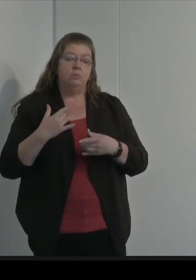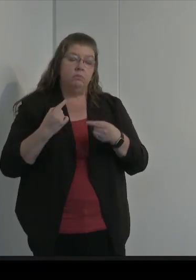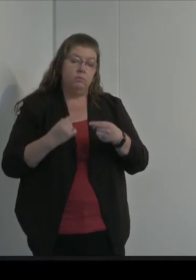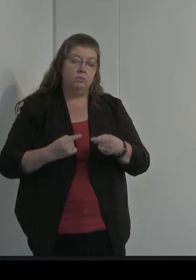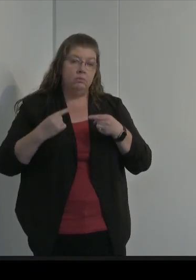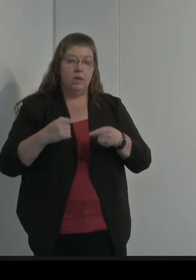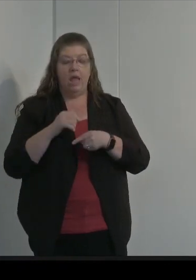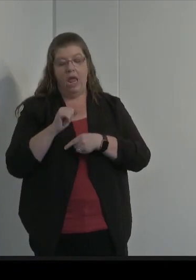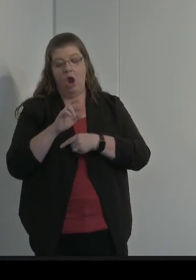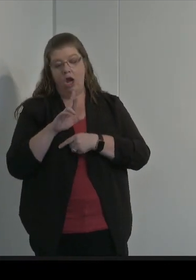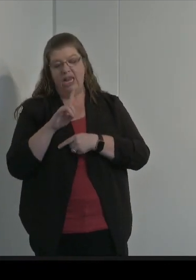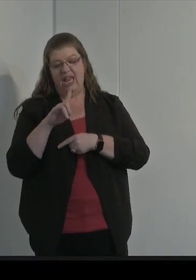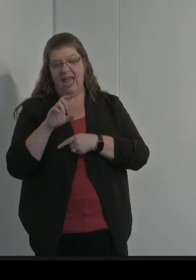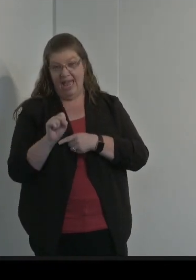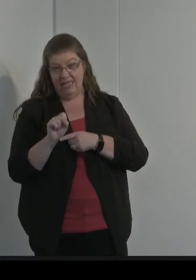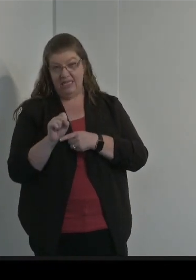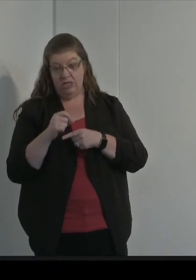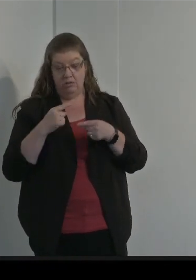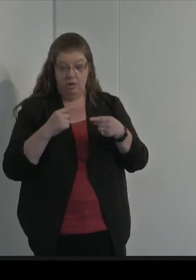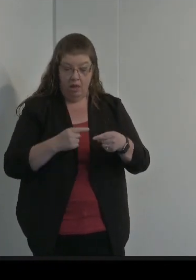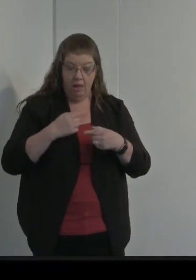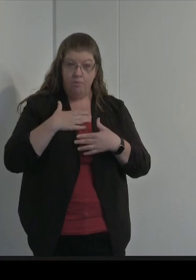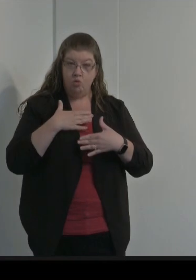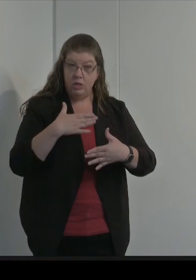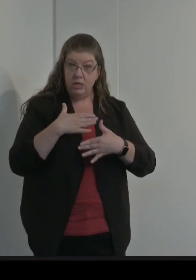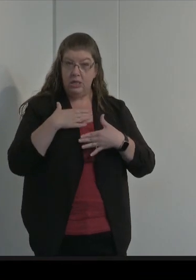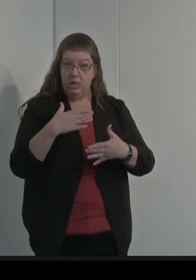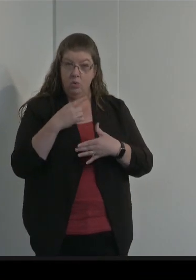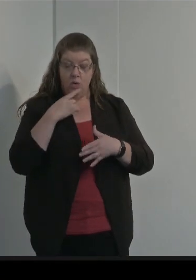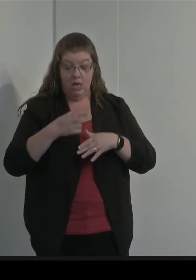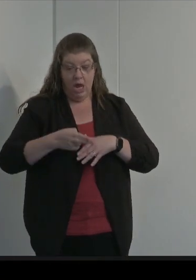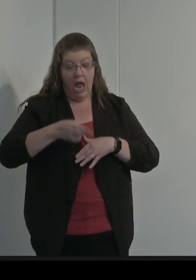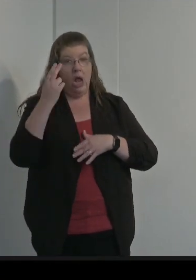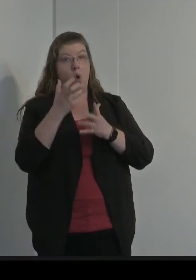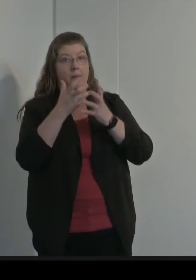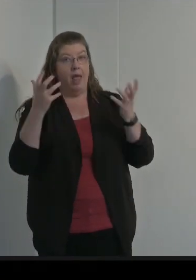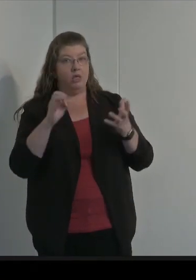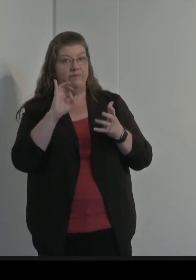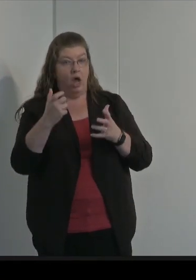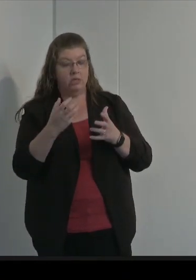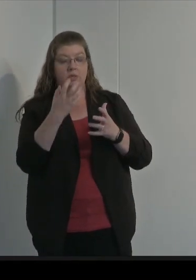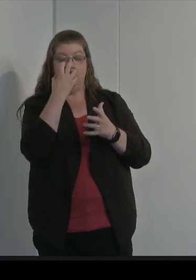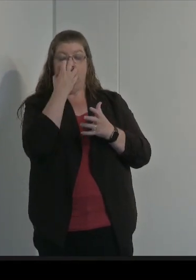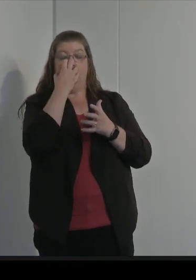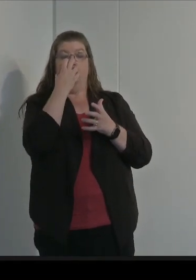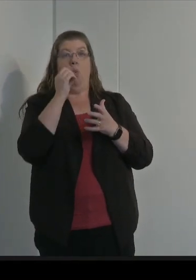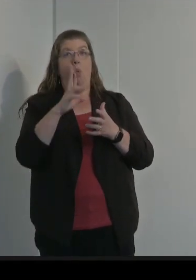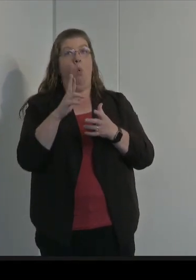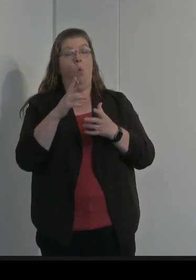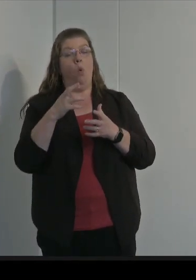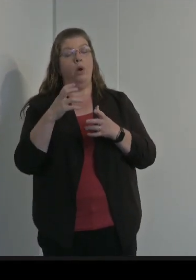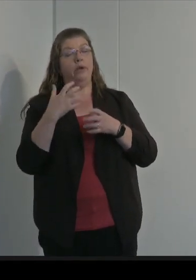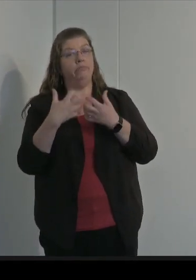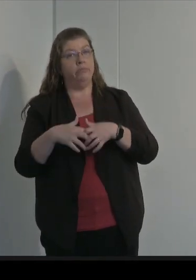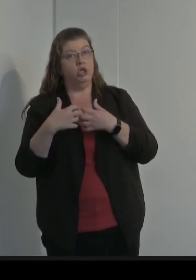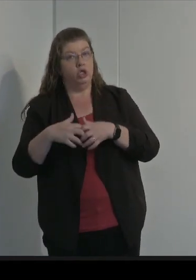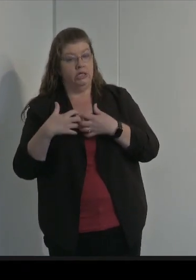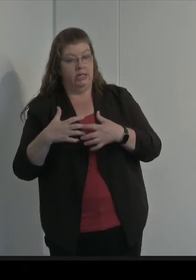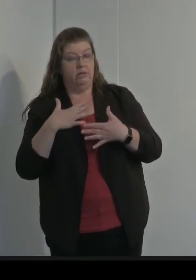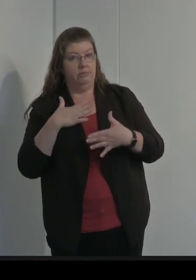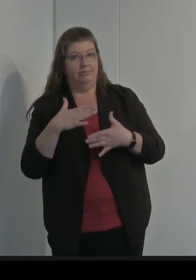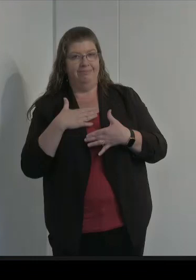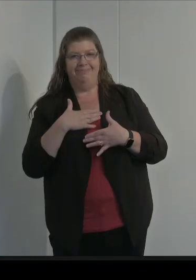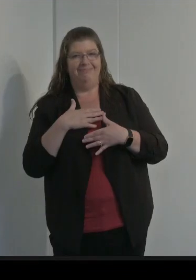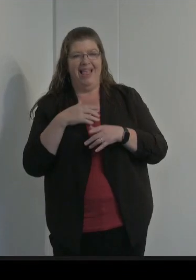or ARDS, where they're requiring significantly higher amounts of oxygen and or the ventilator. They're believed to not